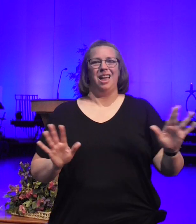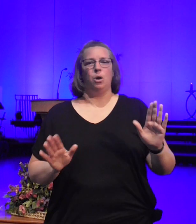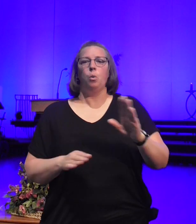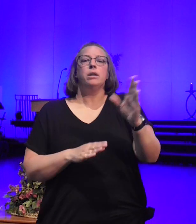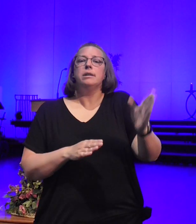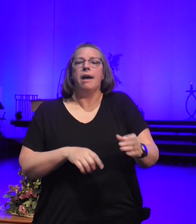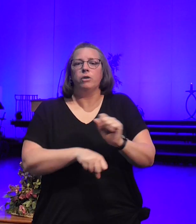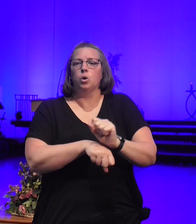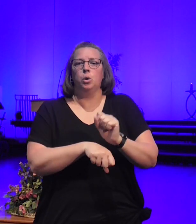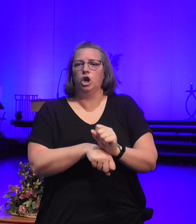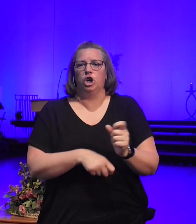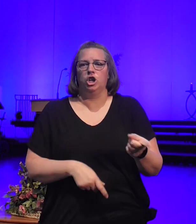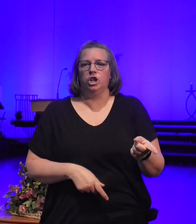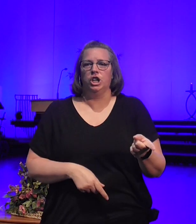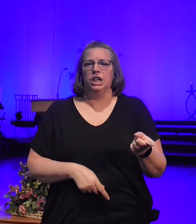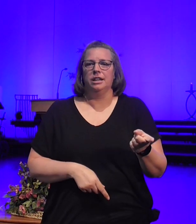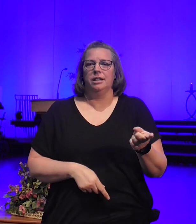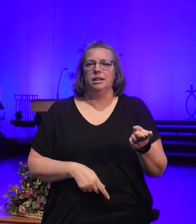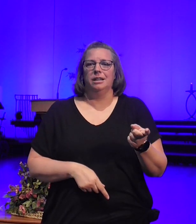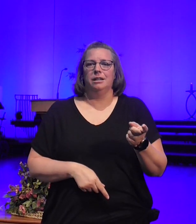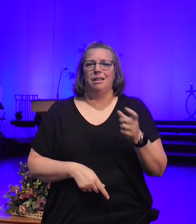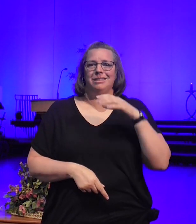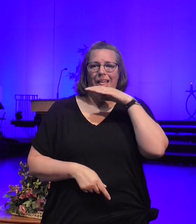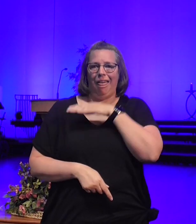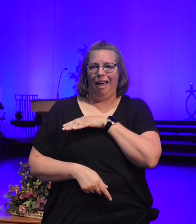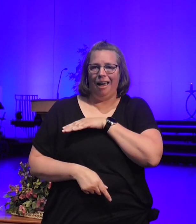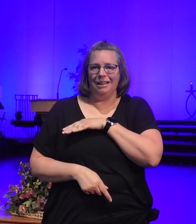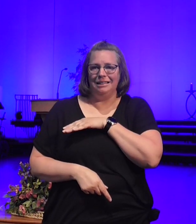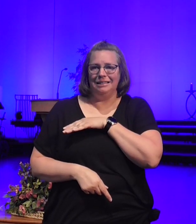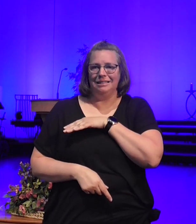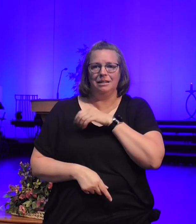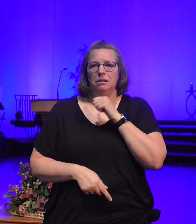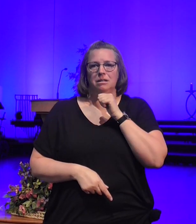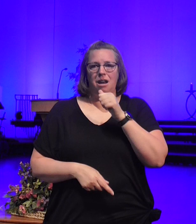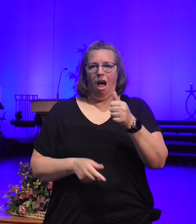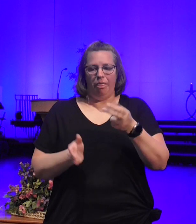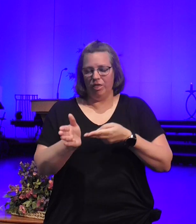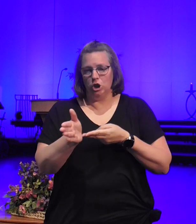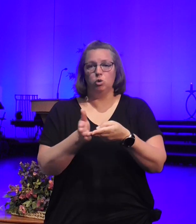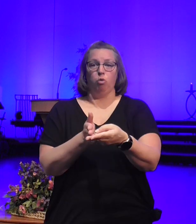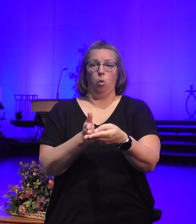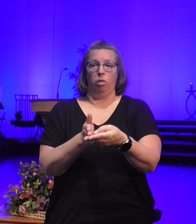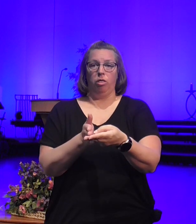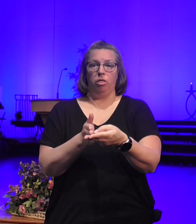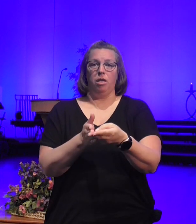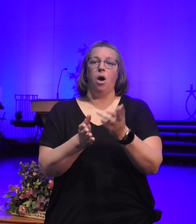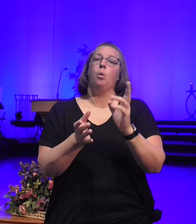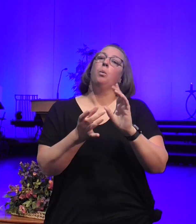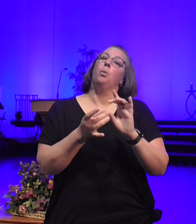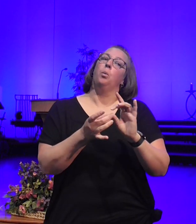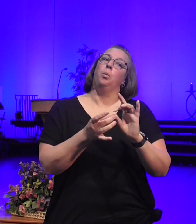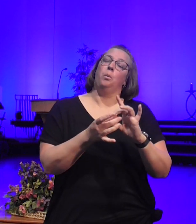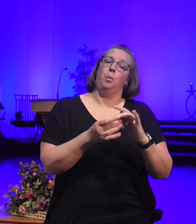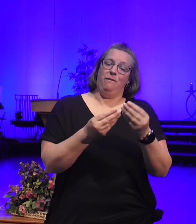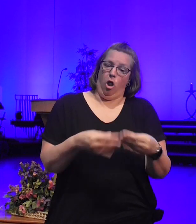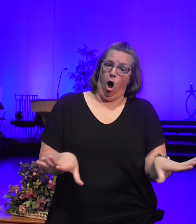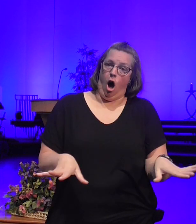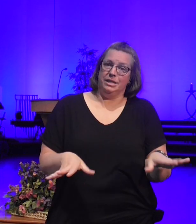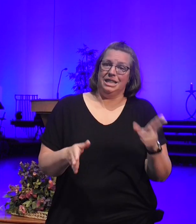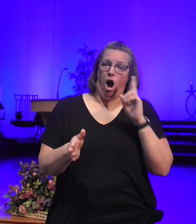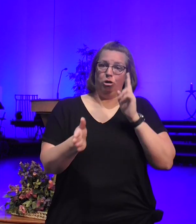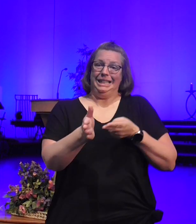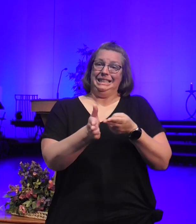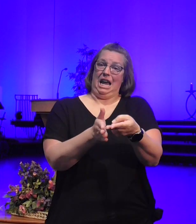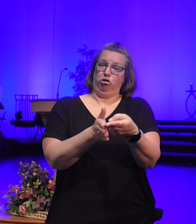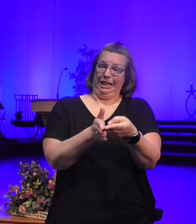never work because it's a lie. It's not the truth, and we're out of integrity when we're doing that. And there's